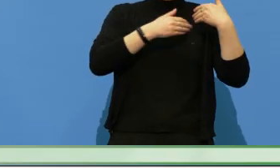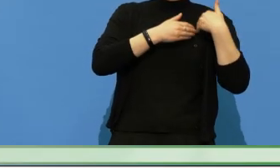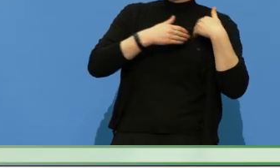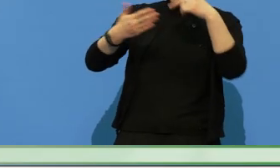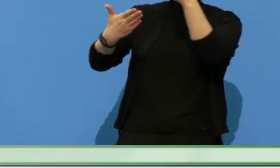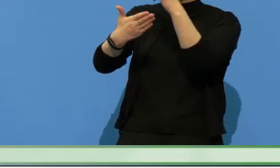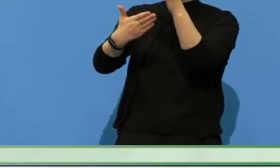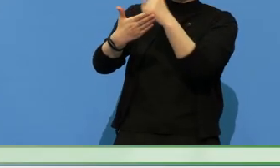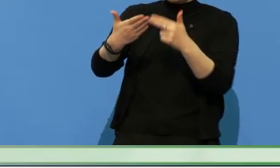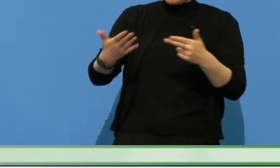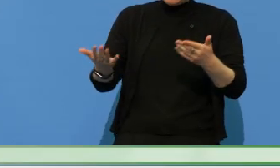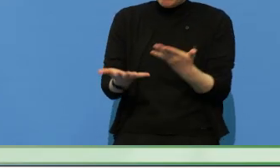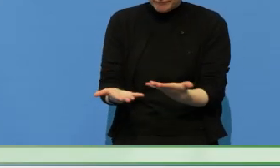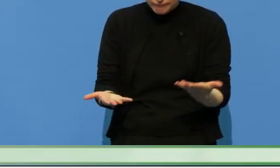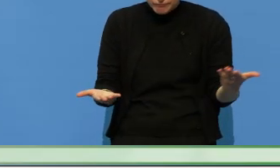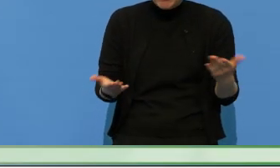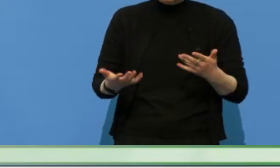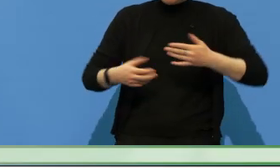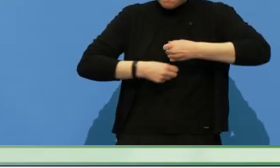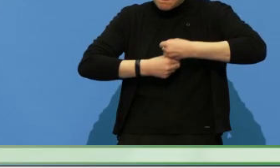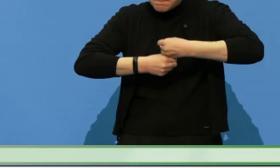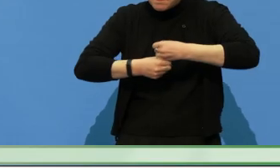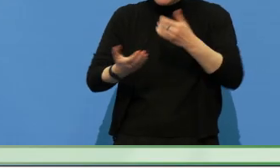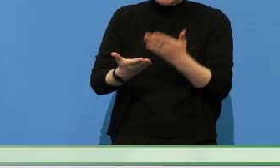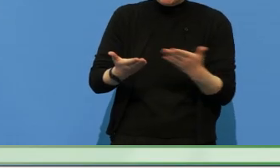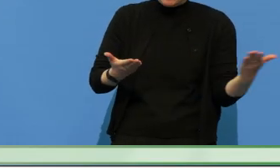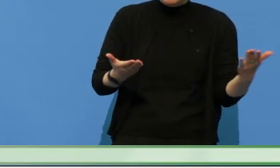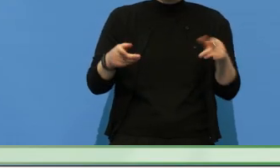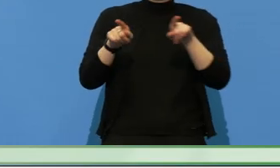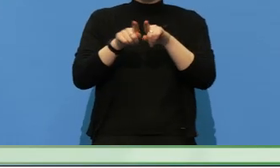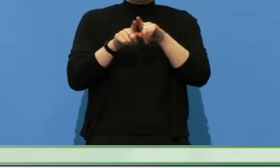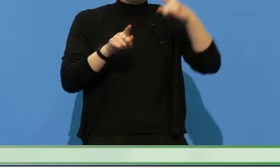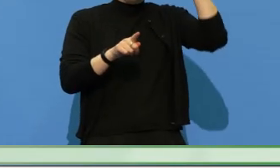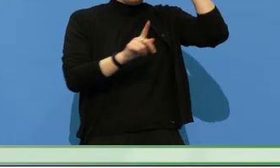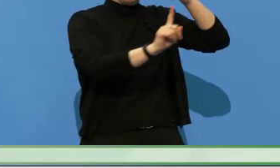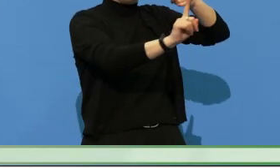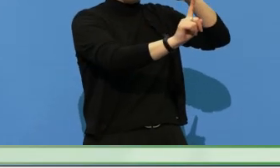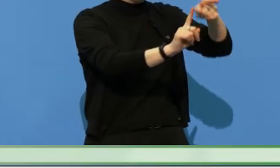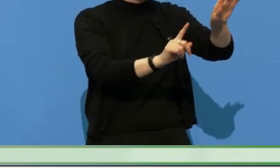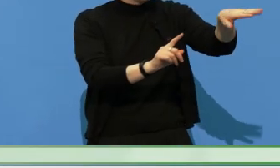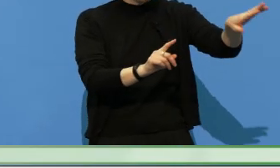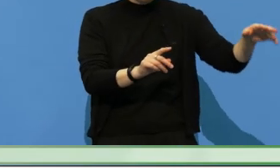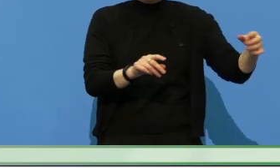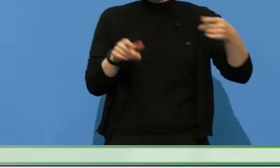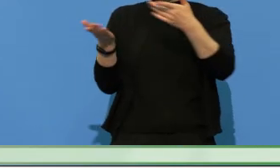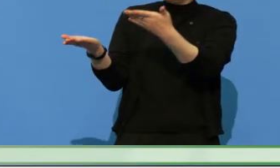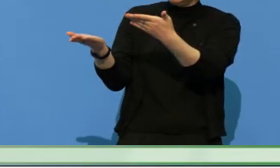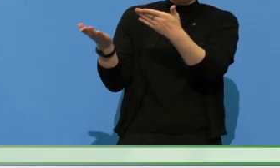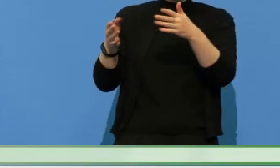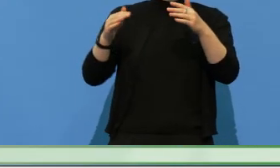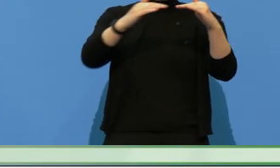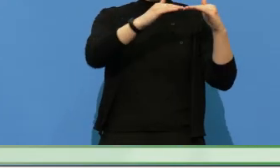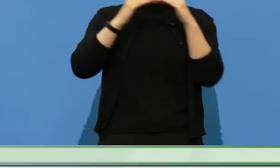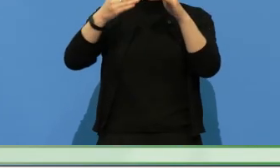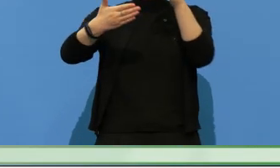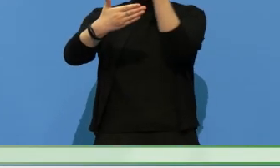producers of products, also with the same idea, telling them the story about universal design, that